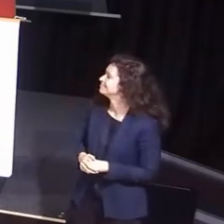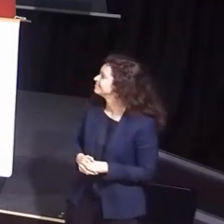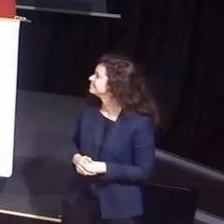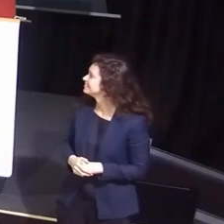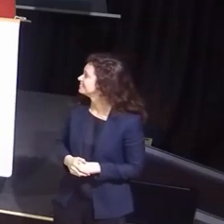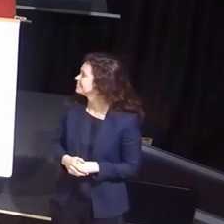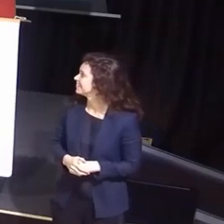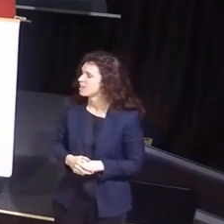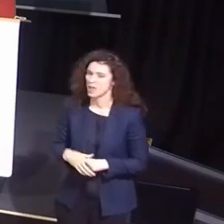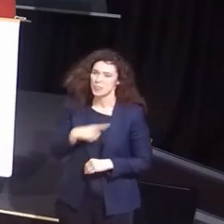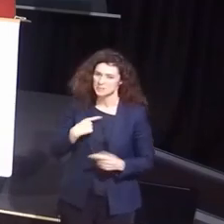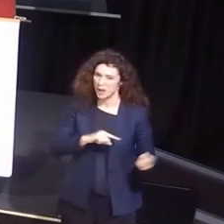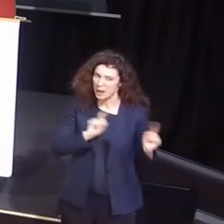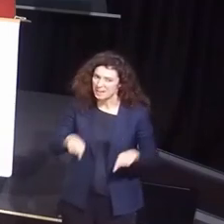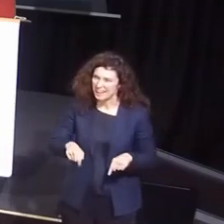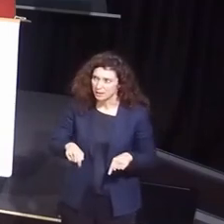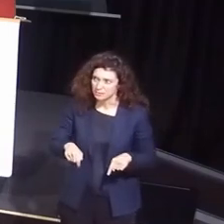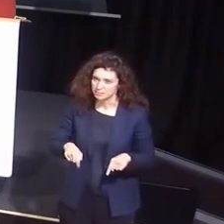Probably why I'm here.